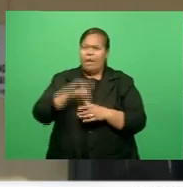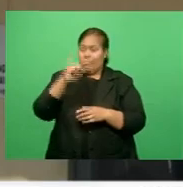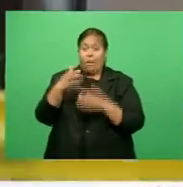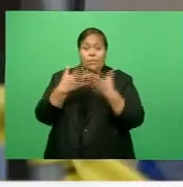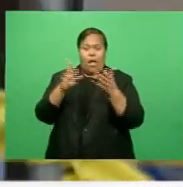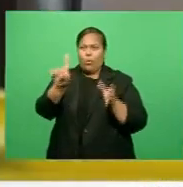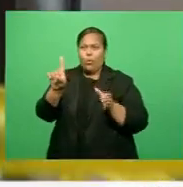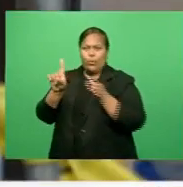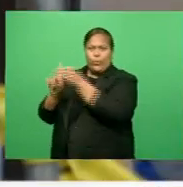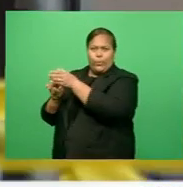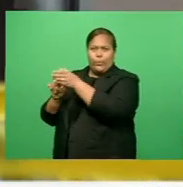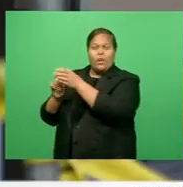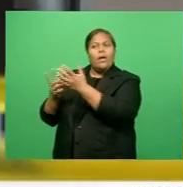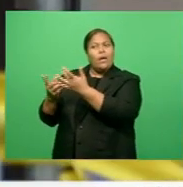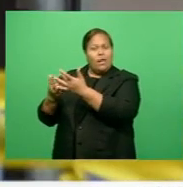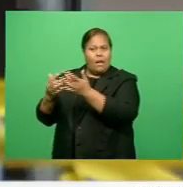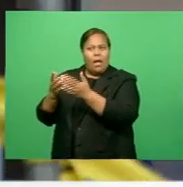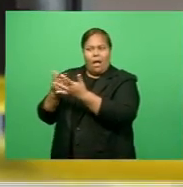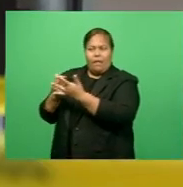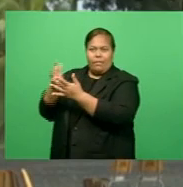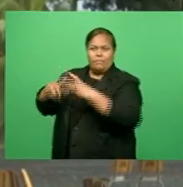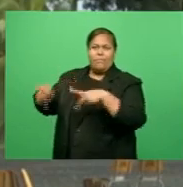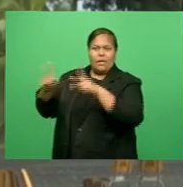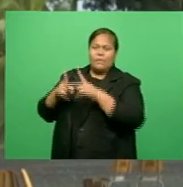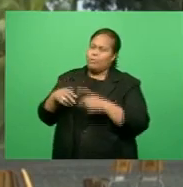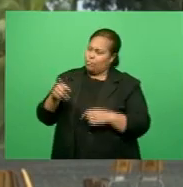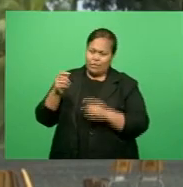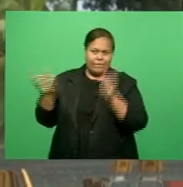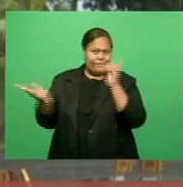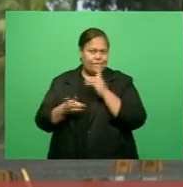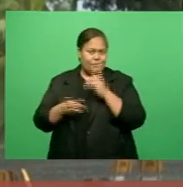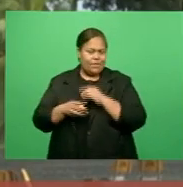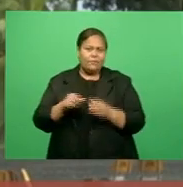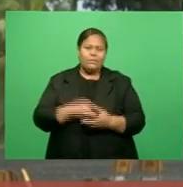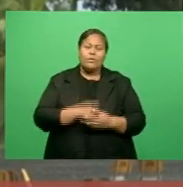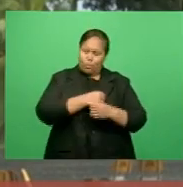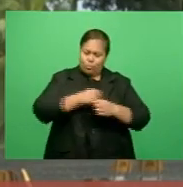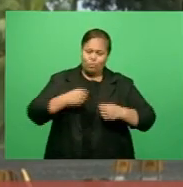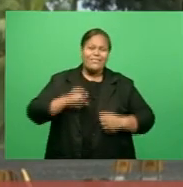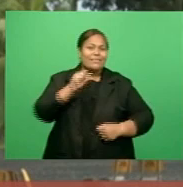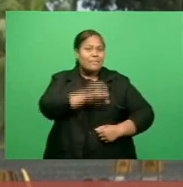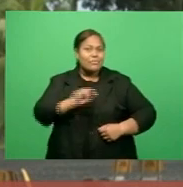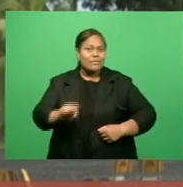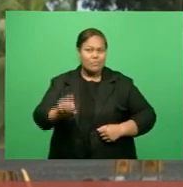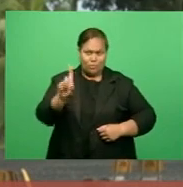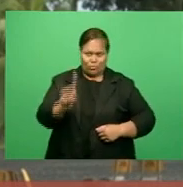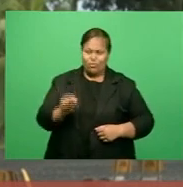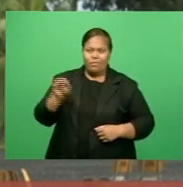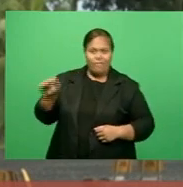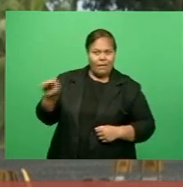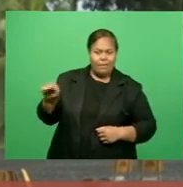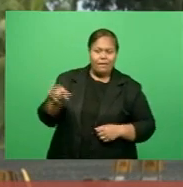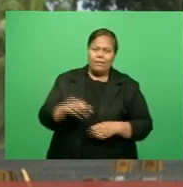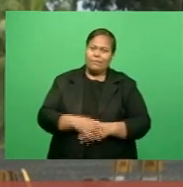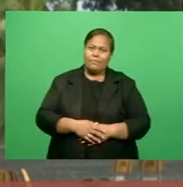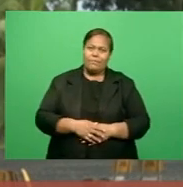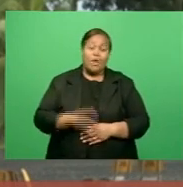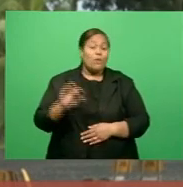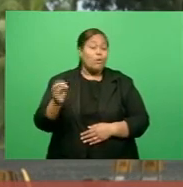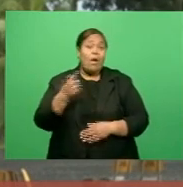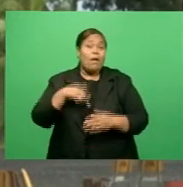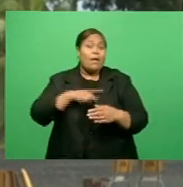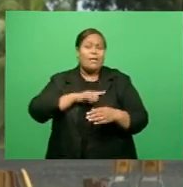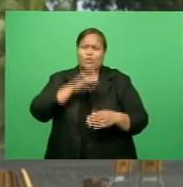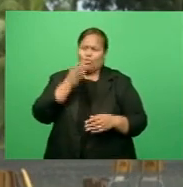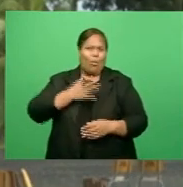measure and will be dealt with severely. We are serious with what we do over there, and that's the last thing we